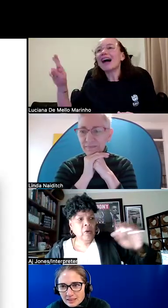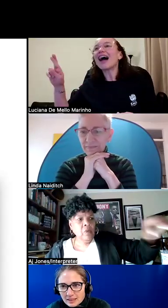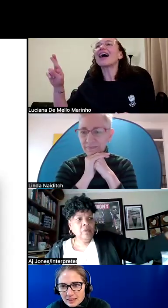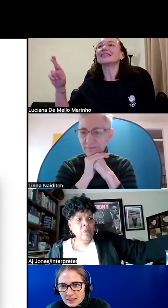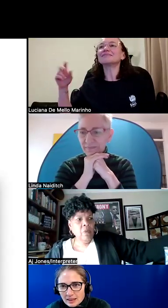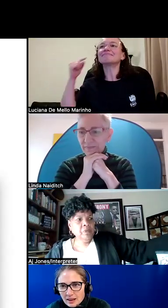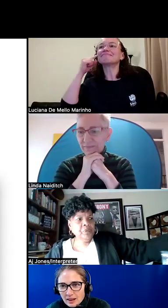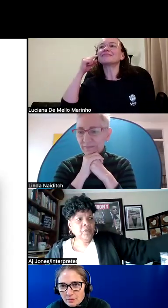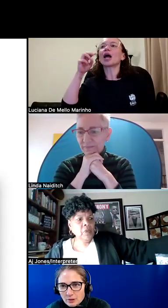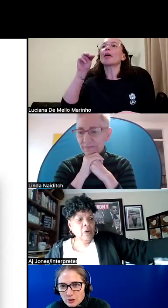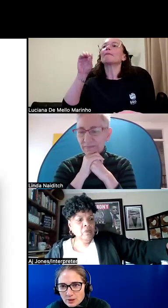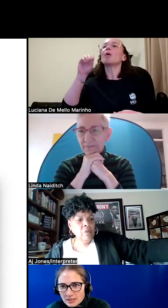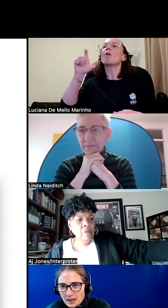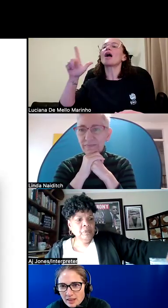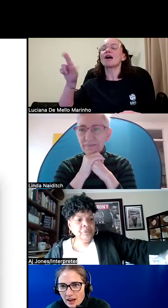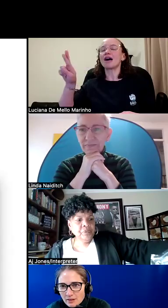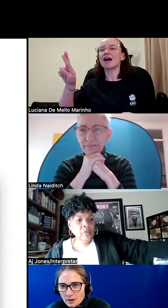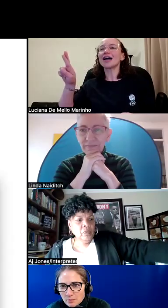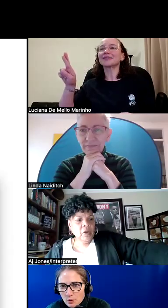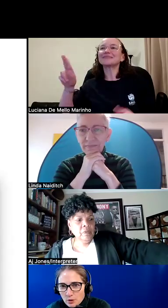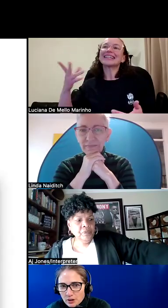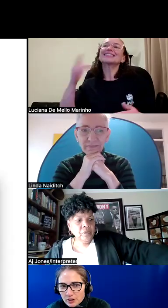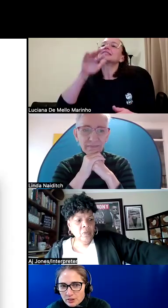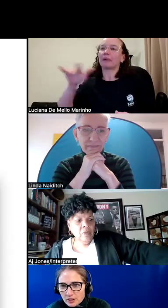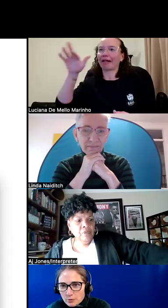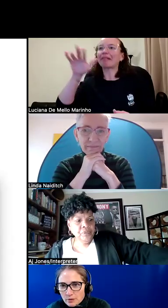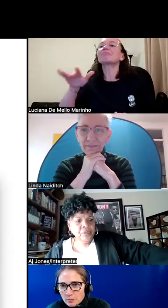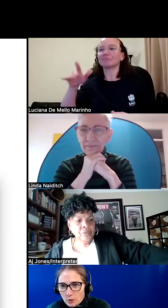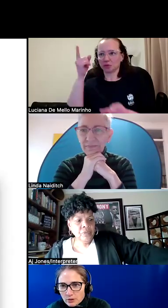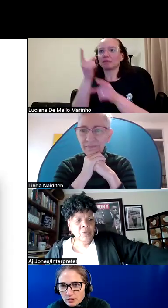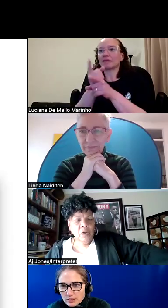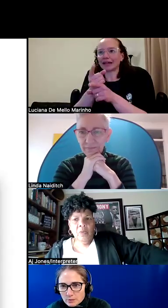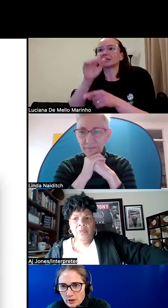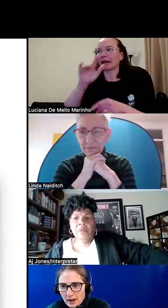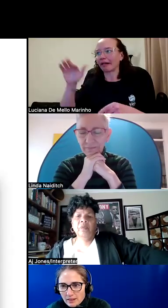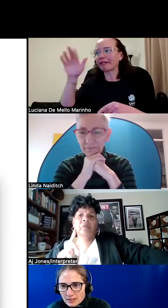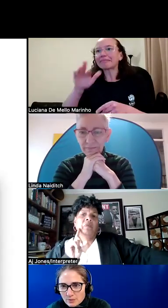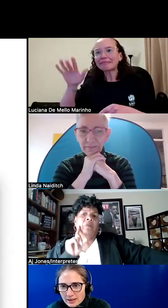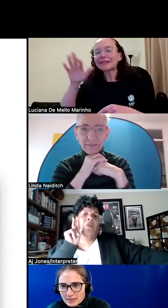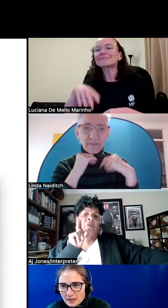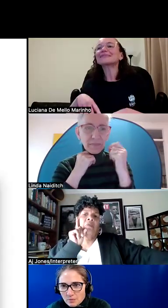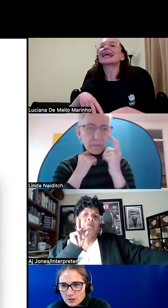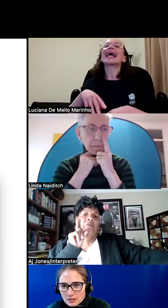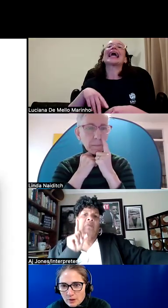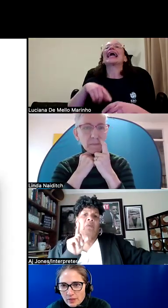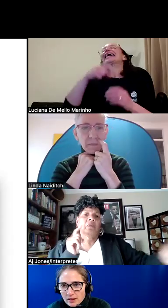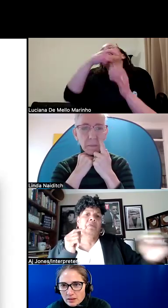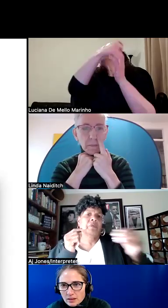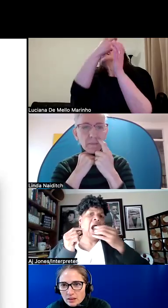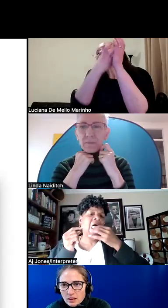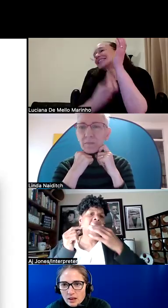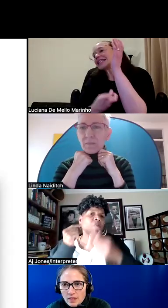yes. You want to say the high right molar, the upper right molar. You're going to spell that. That's right. Yep, you're going to spell